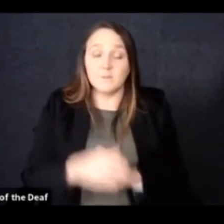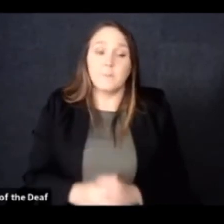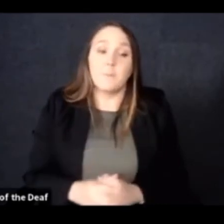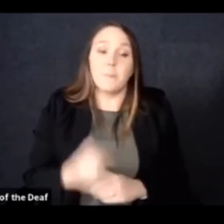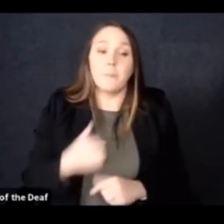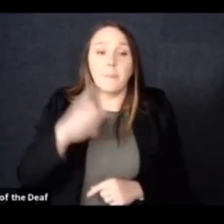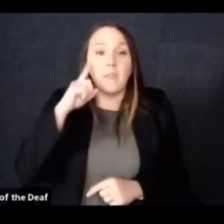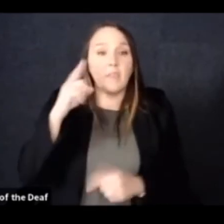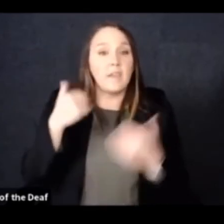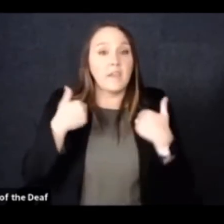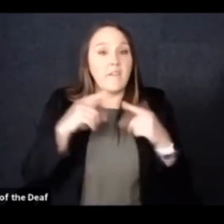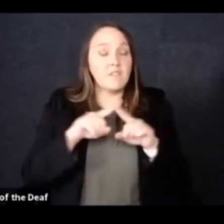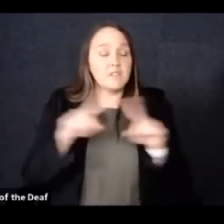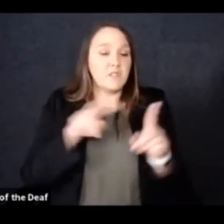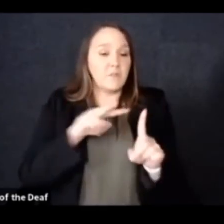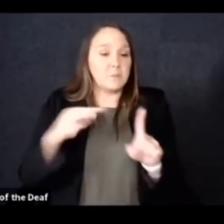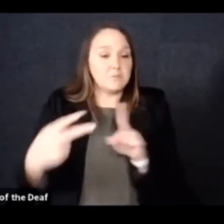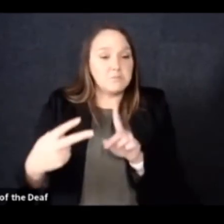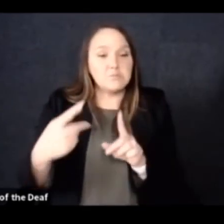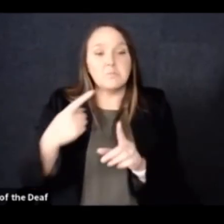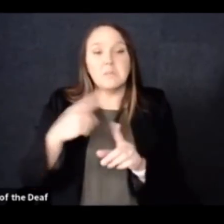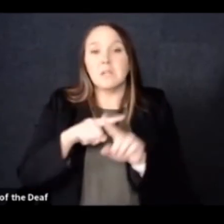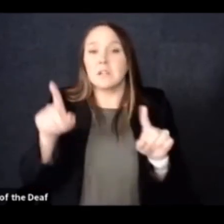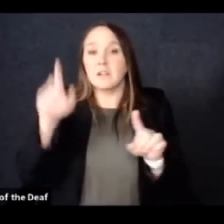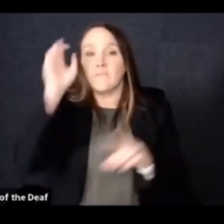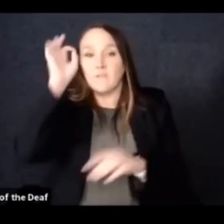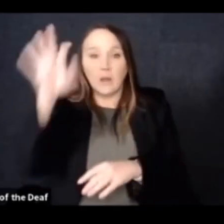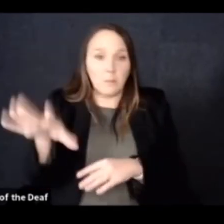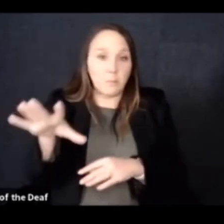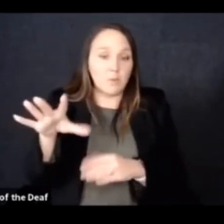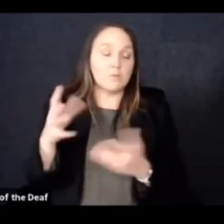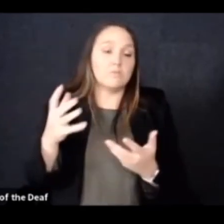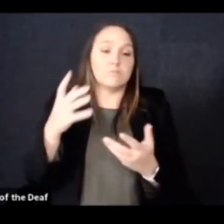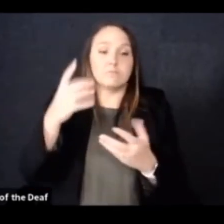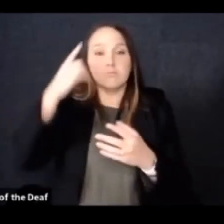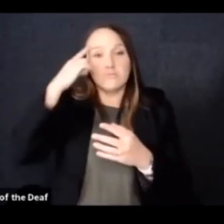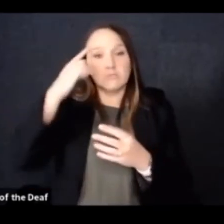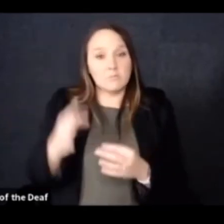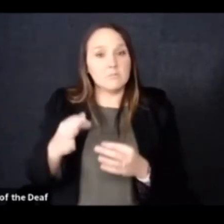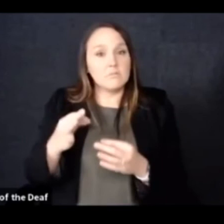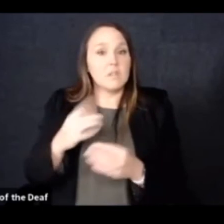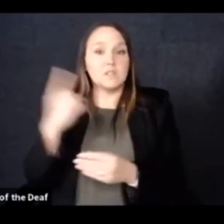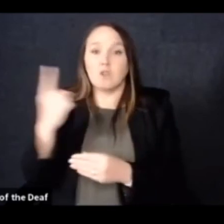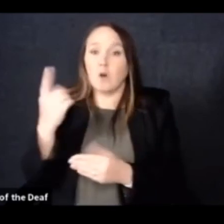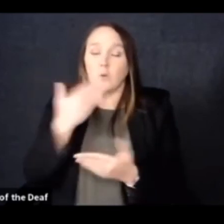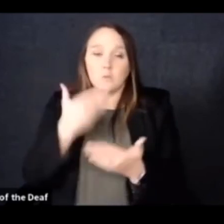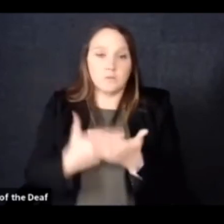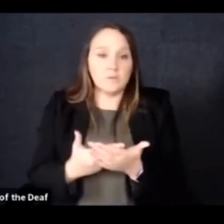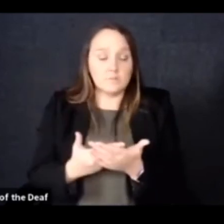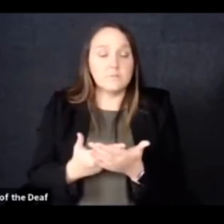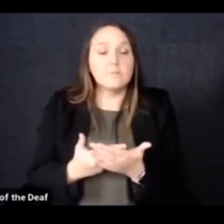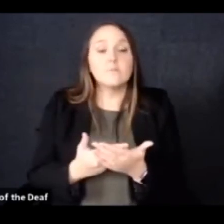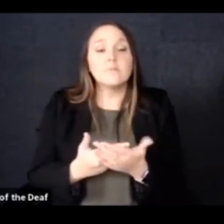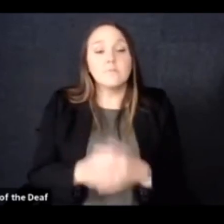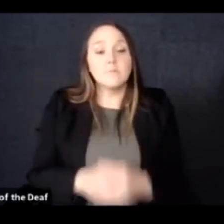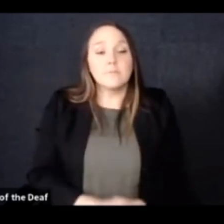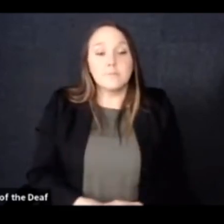think having different points of view and different input into decisions being made is always useful.